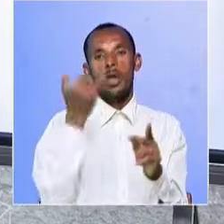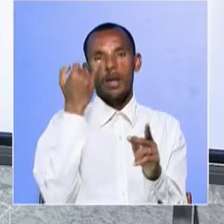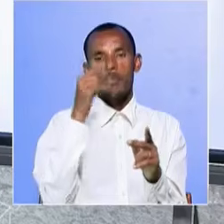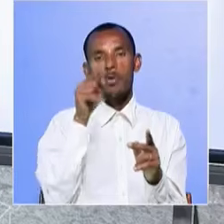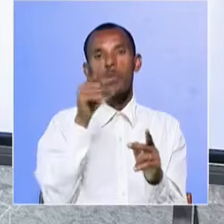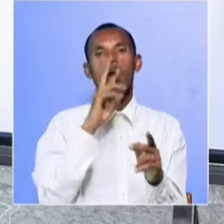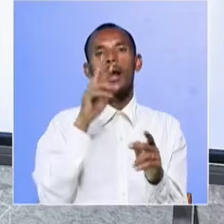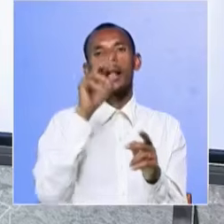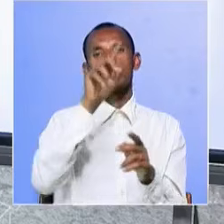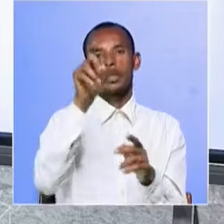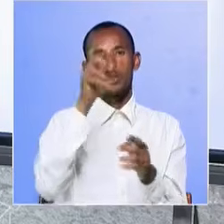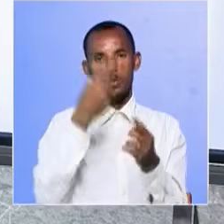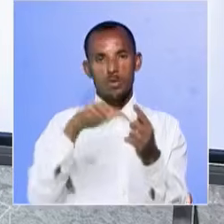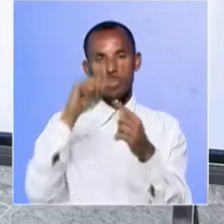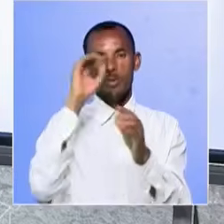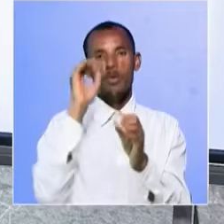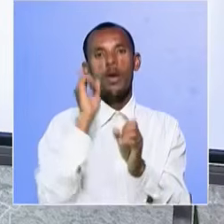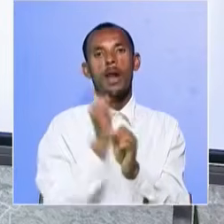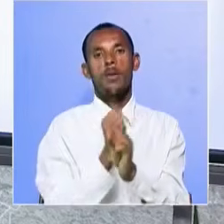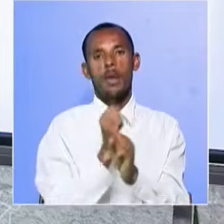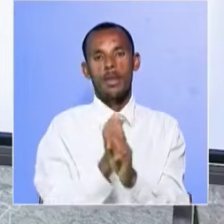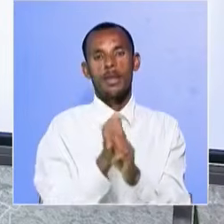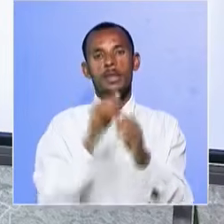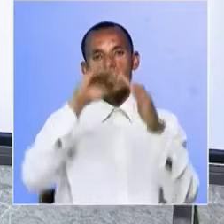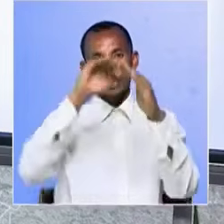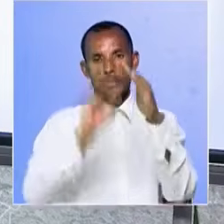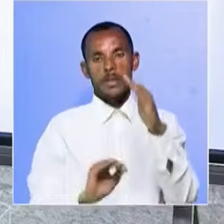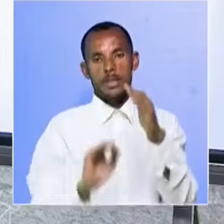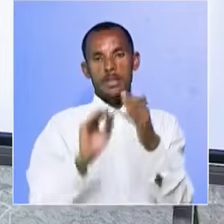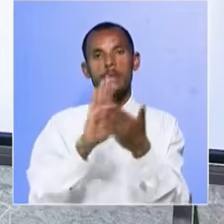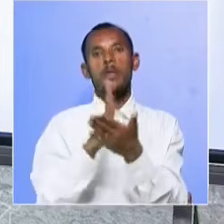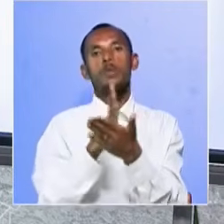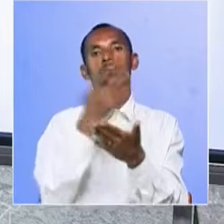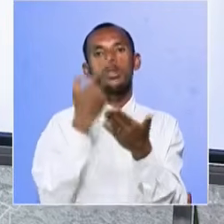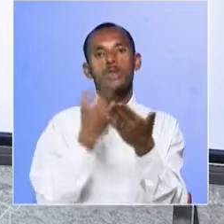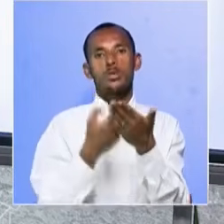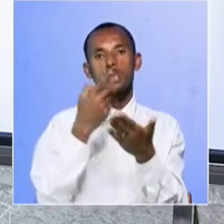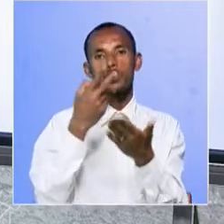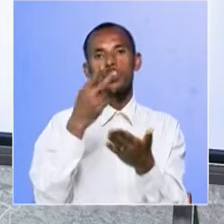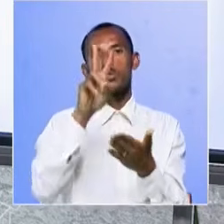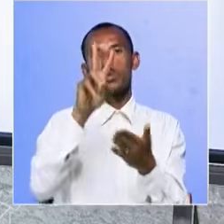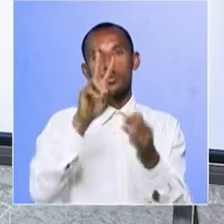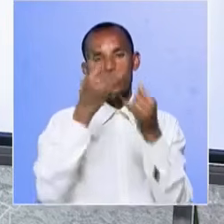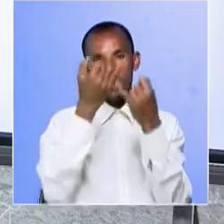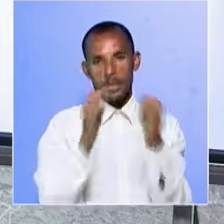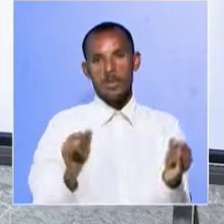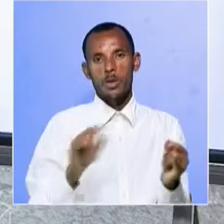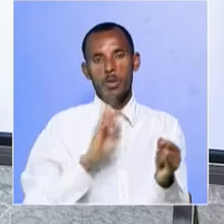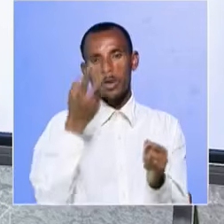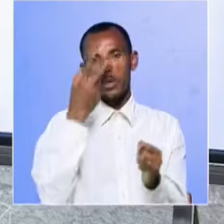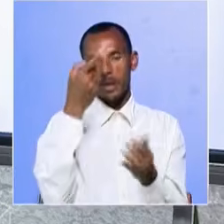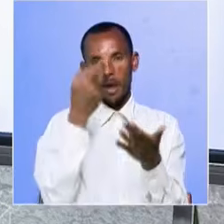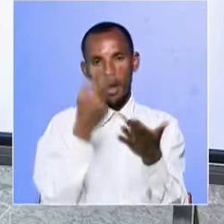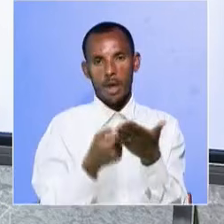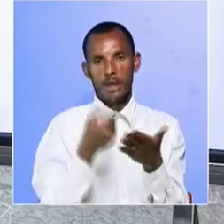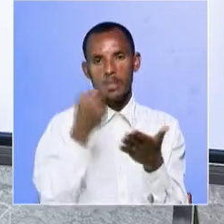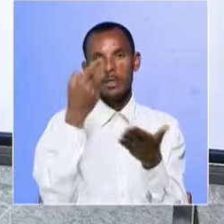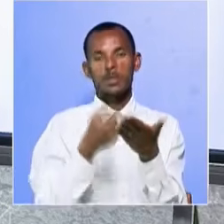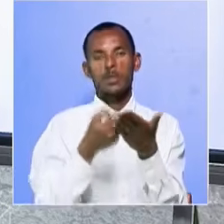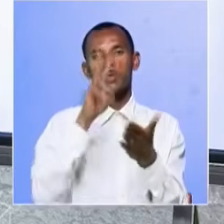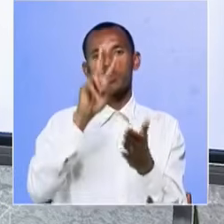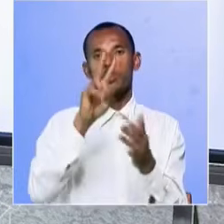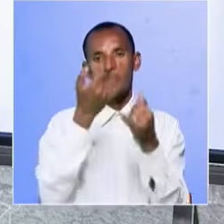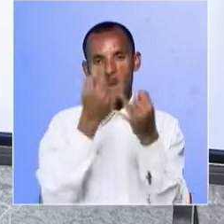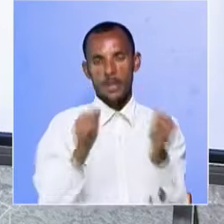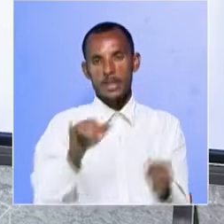you are asked to calculate the difference between these two fractions, as you can see here, these two fractions